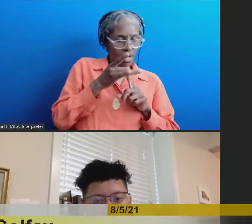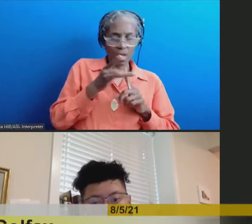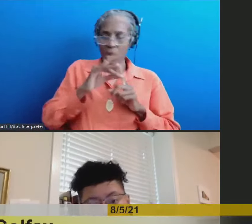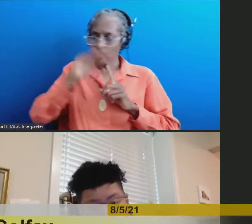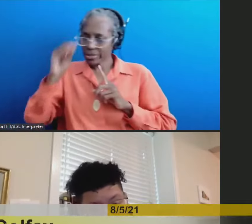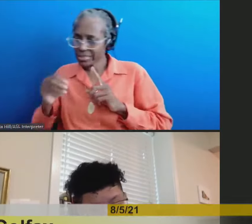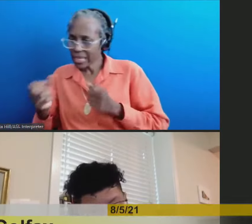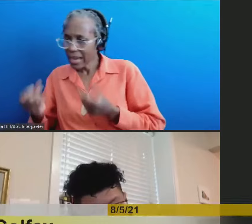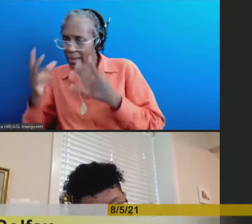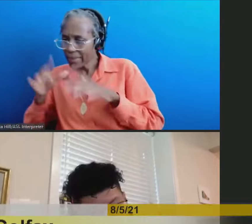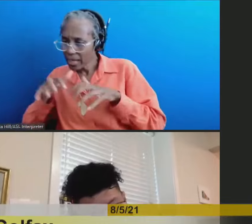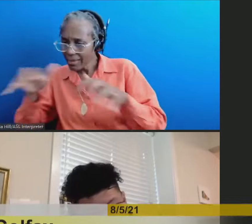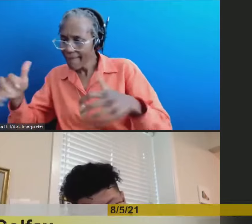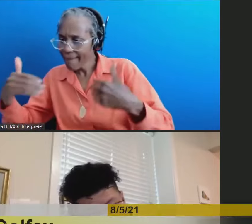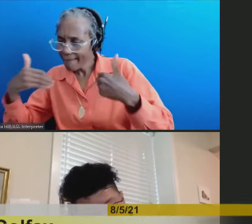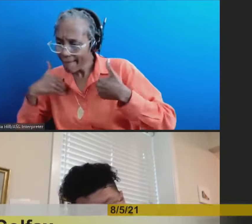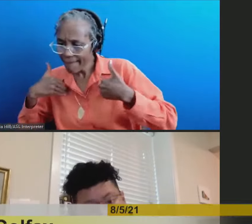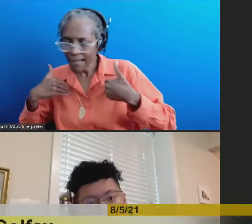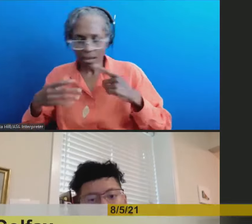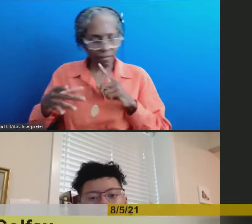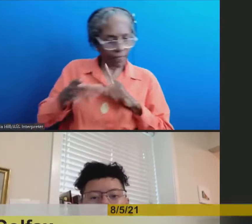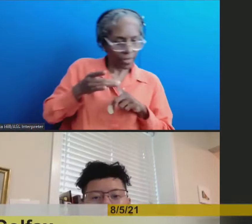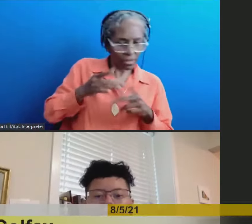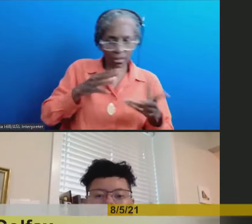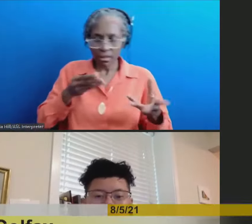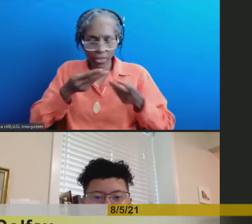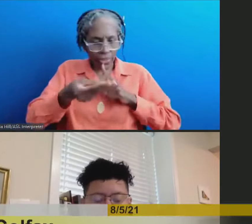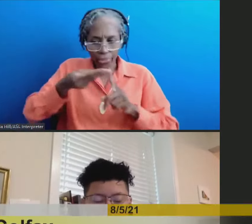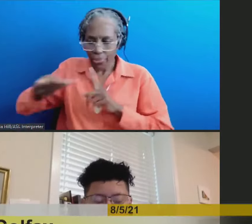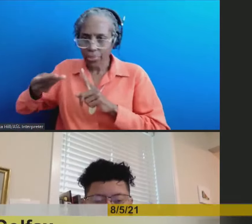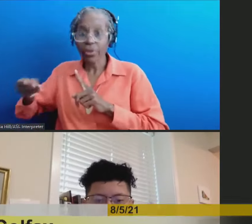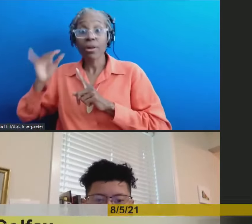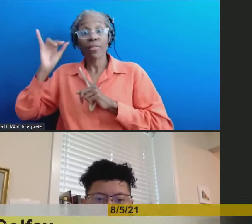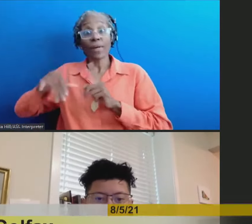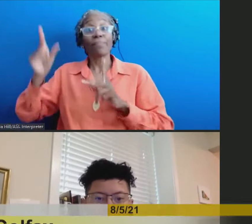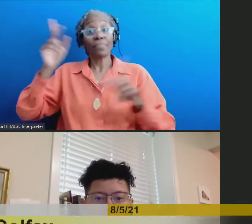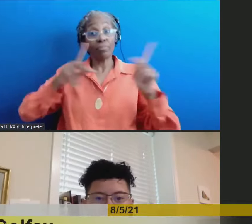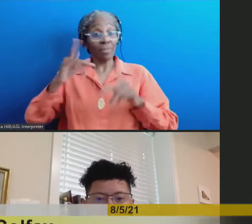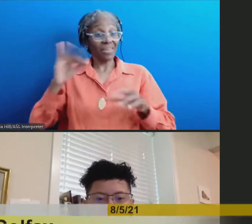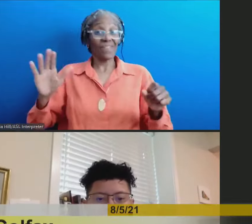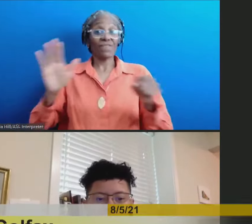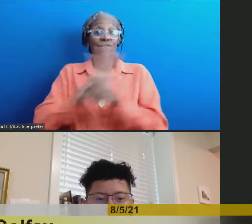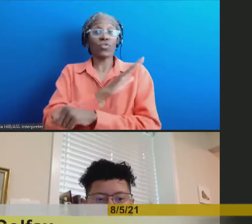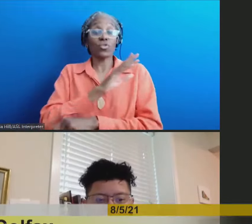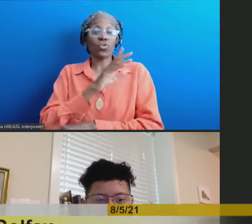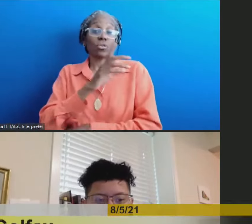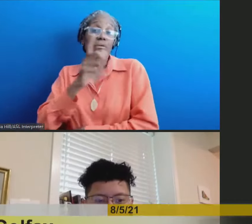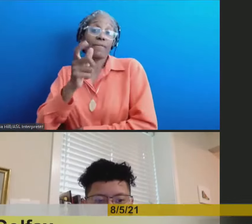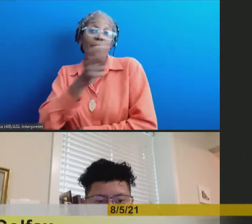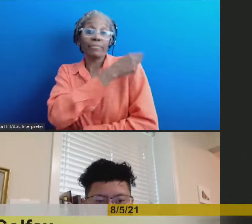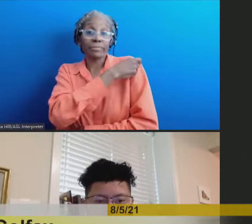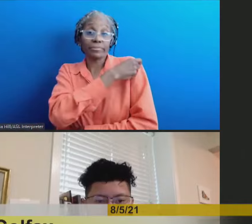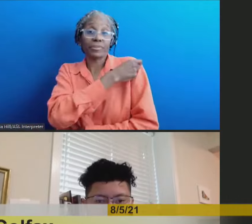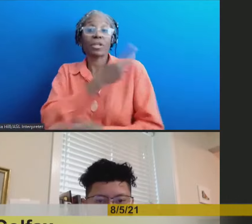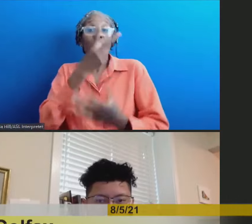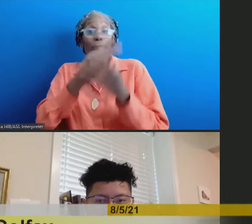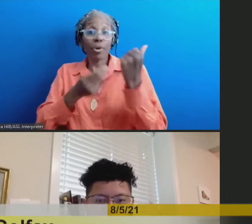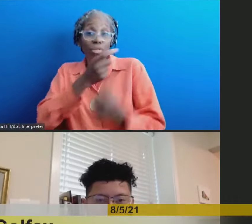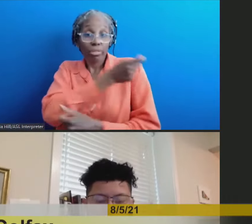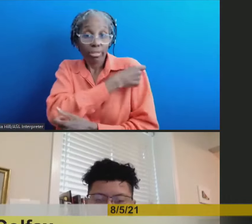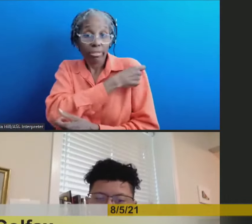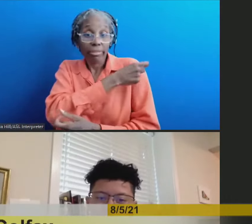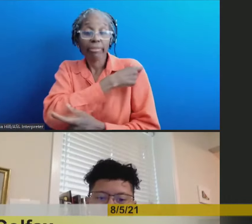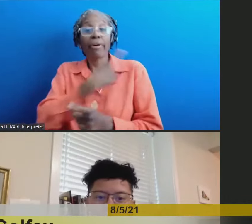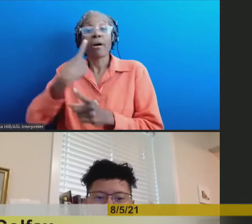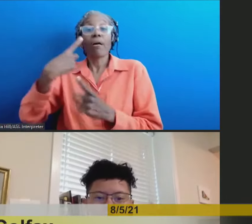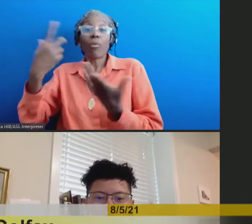And as we keep emphasizing, if people are fully vaccinated, the likelihood of their getting